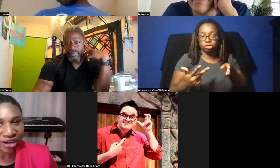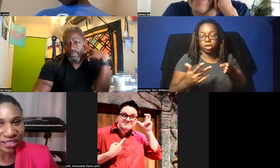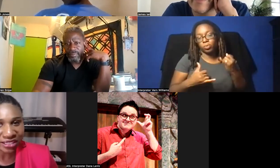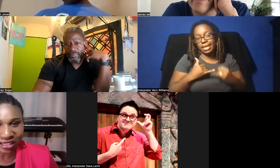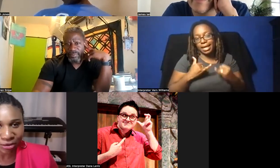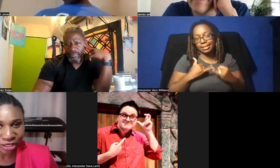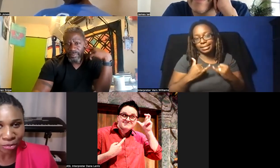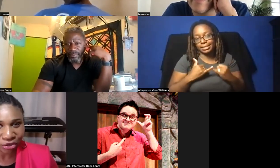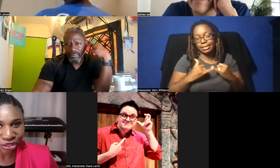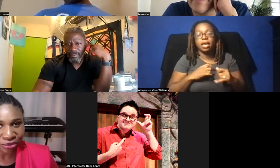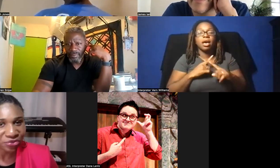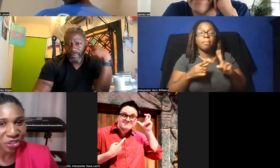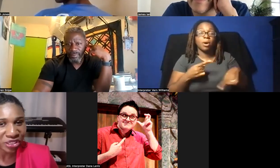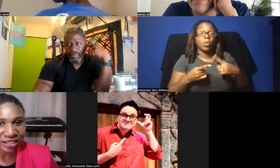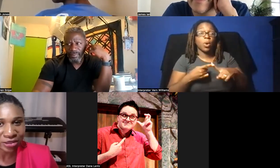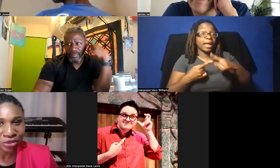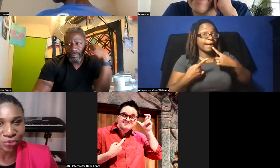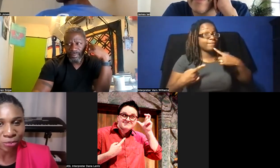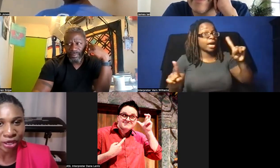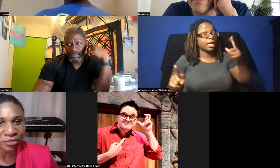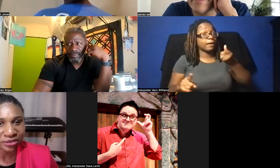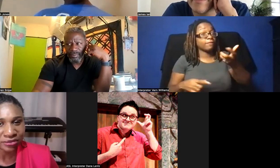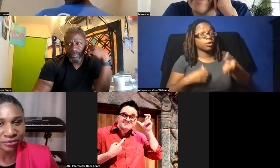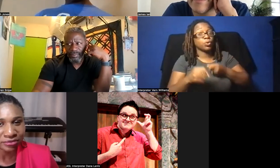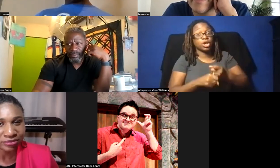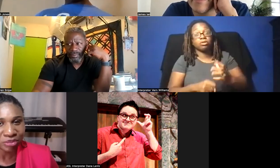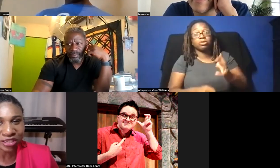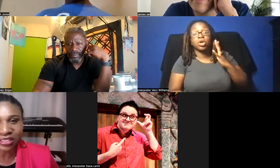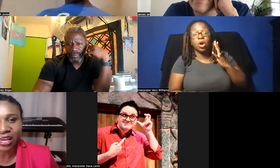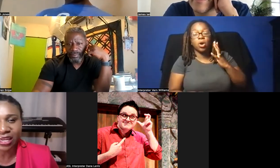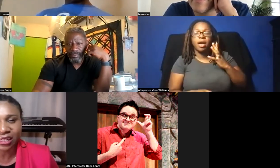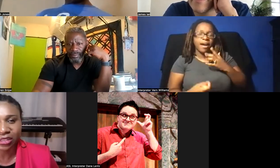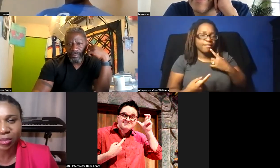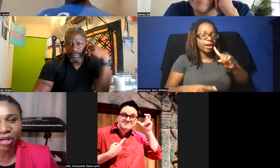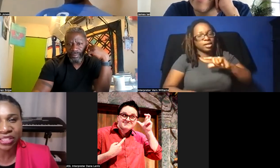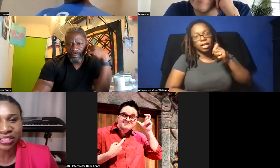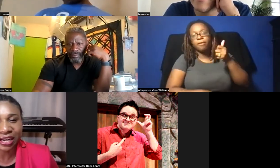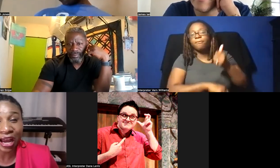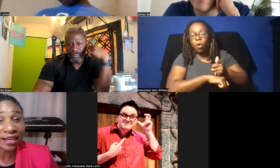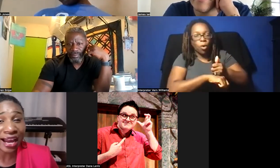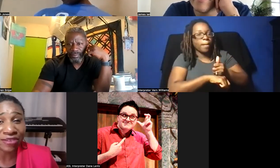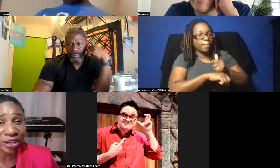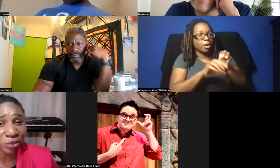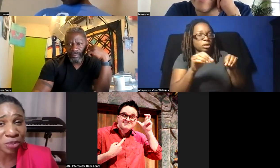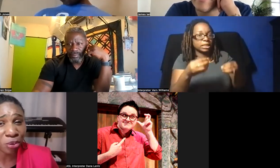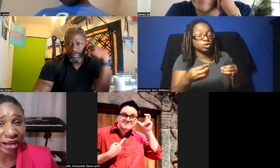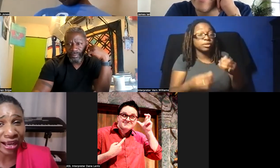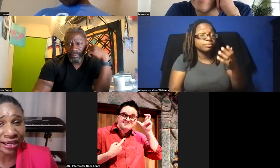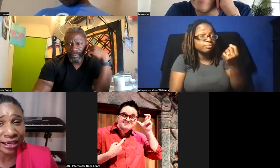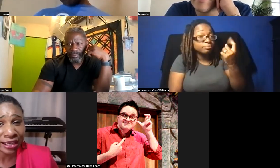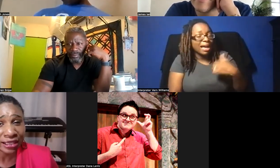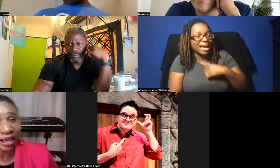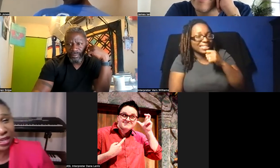when I finally did, and that was a couple years ago, the first thing I did was form Ramped. Because like Sabeerah said, I didn't have anyone to point